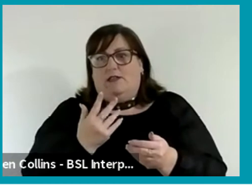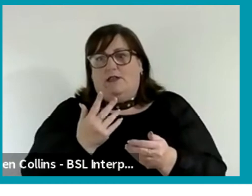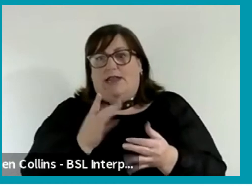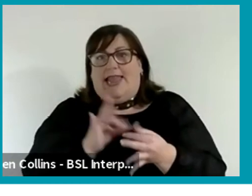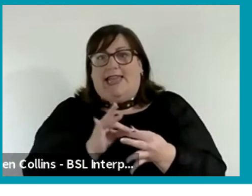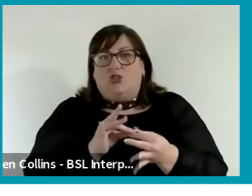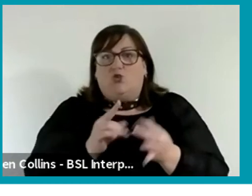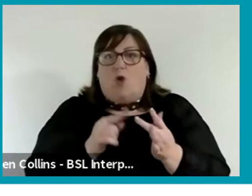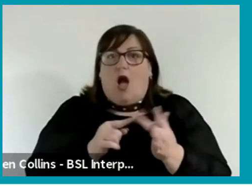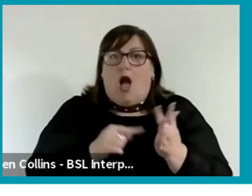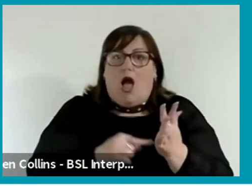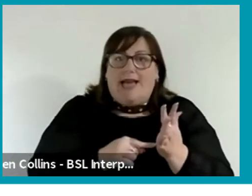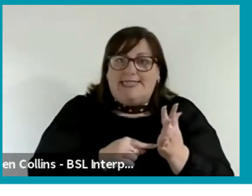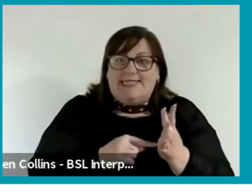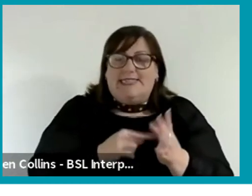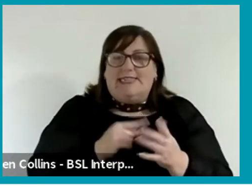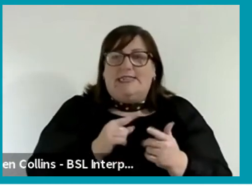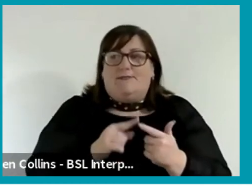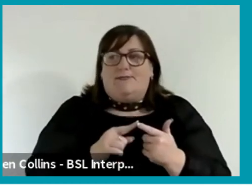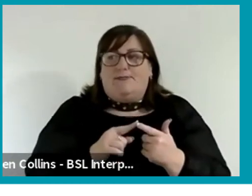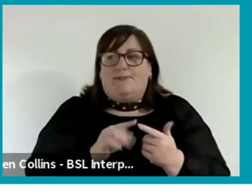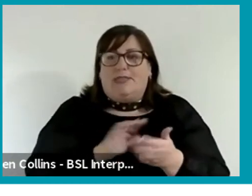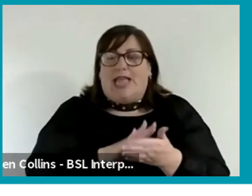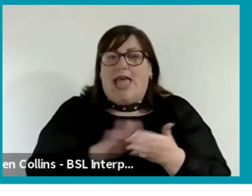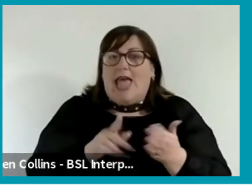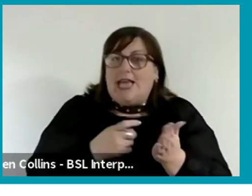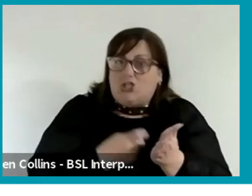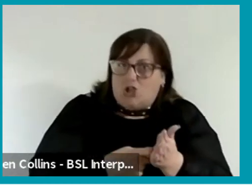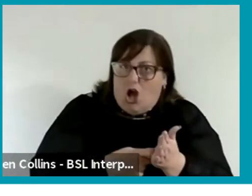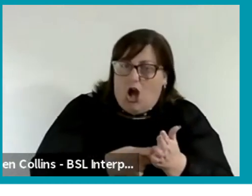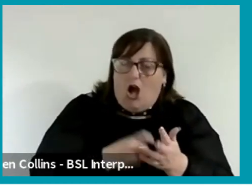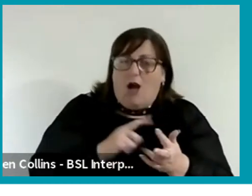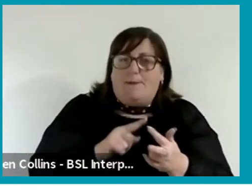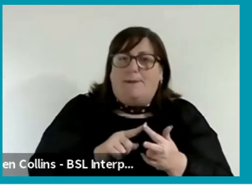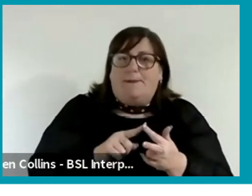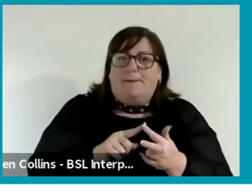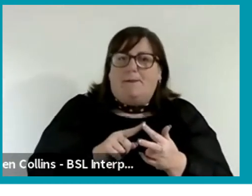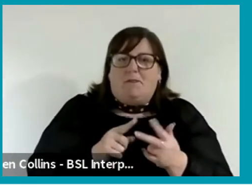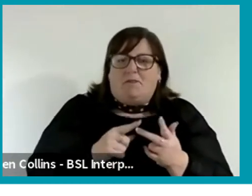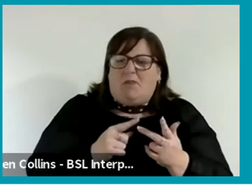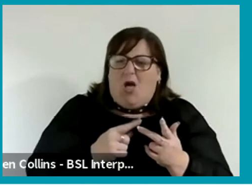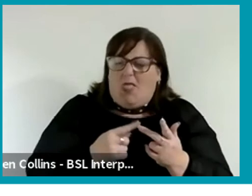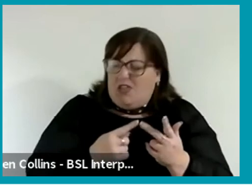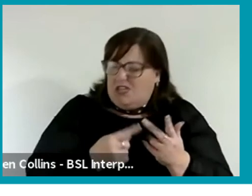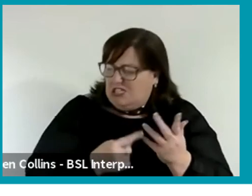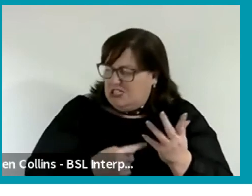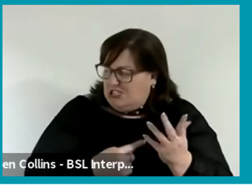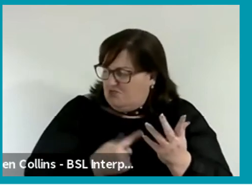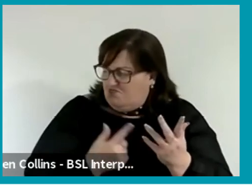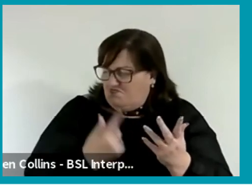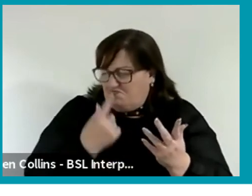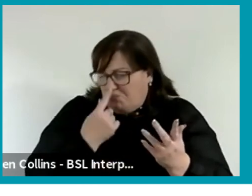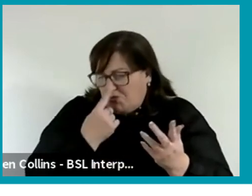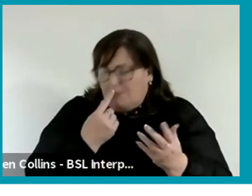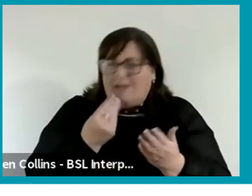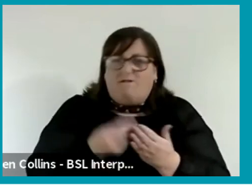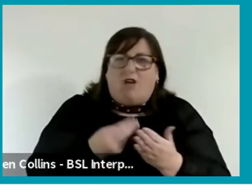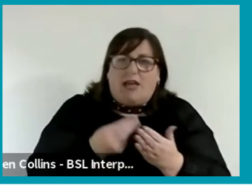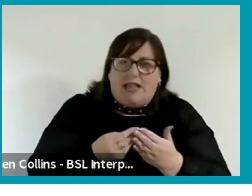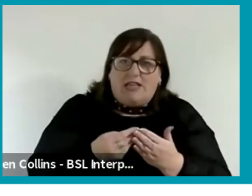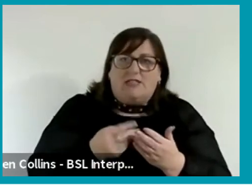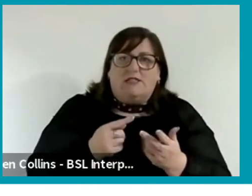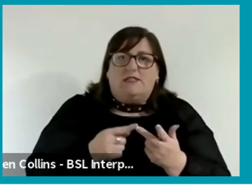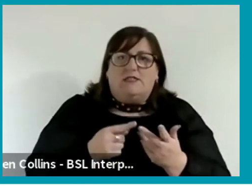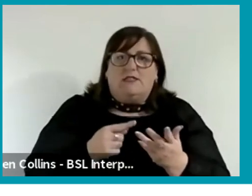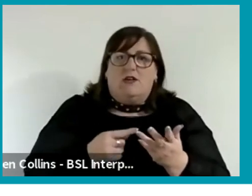within HR as well, and there might be some other areas like finance and operations, where very junior